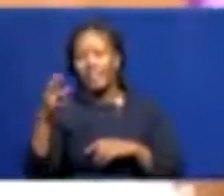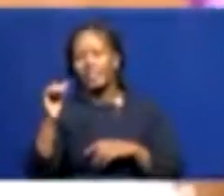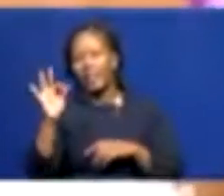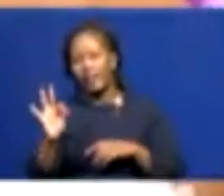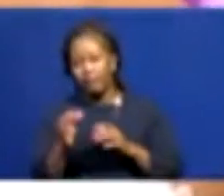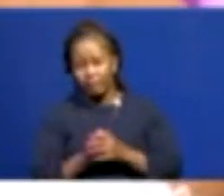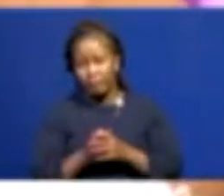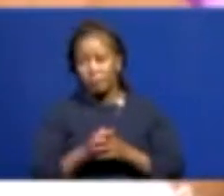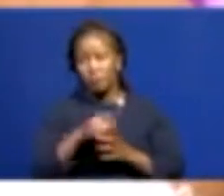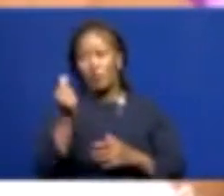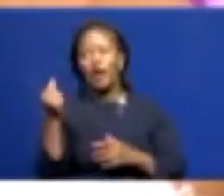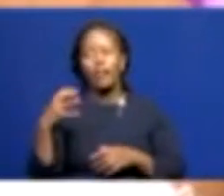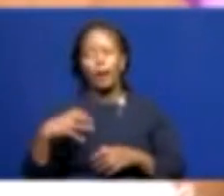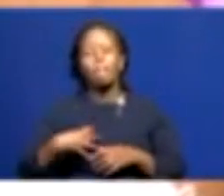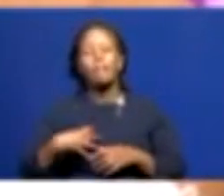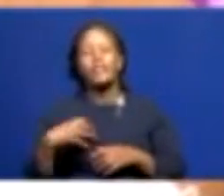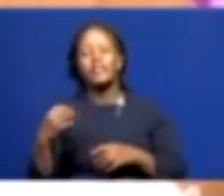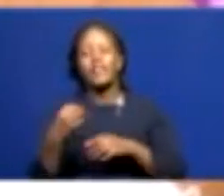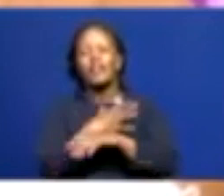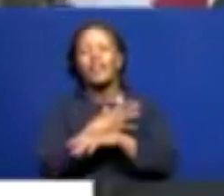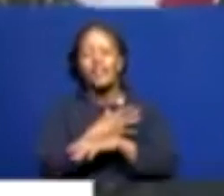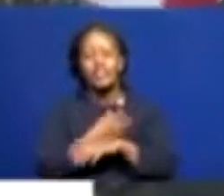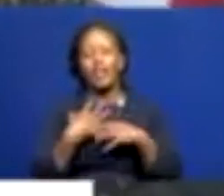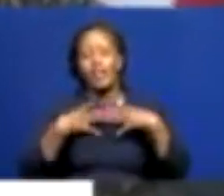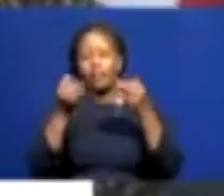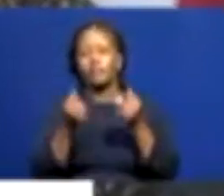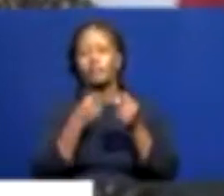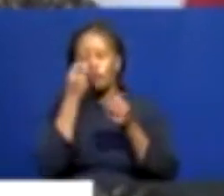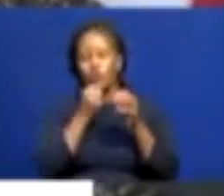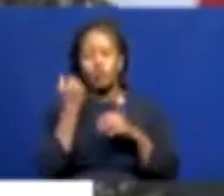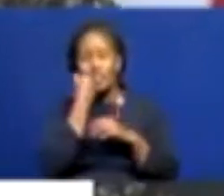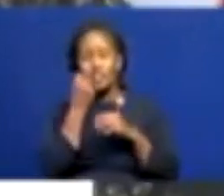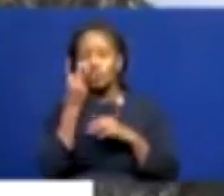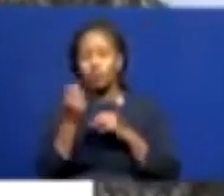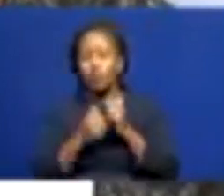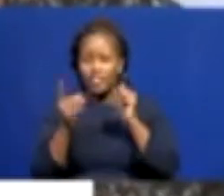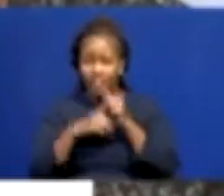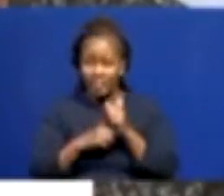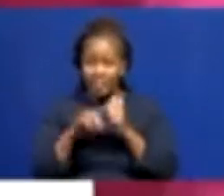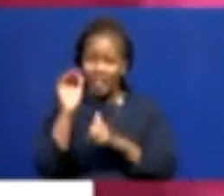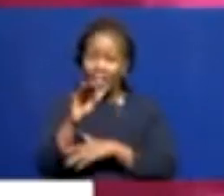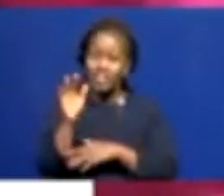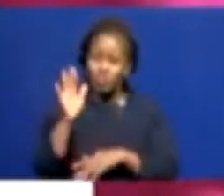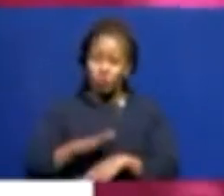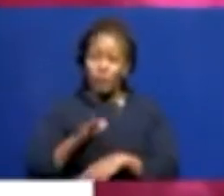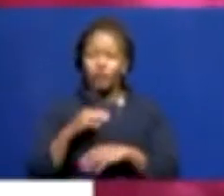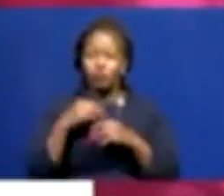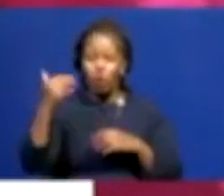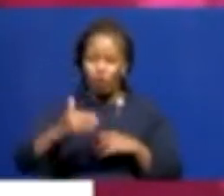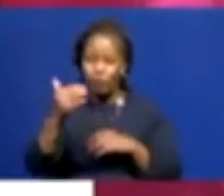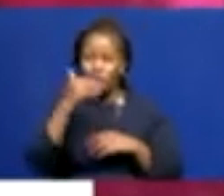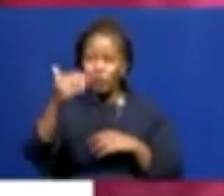Githaiga, a breast cancer survivor who was diagnosed with the disease in 2016, urged women to go for regular screening. Ugonjwa wa